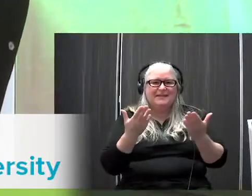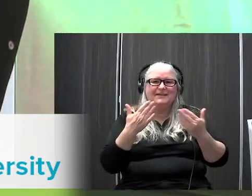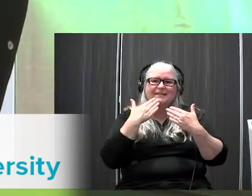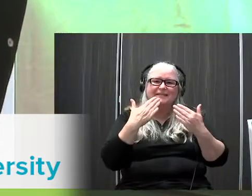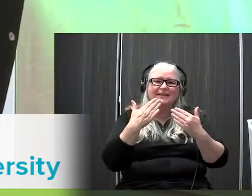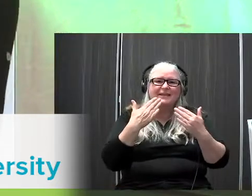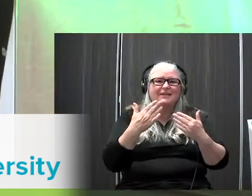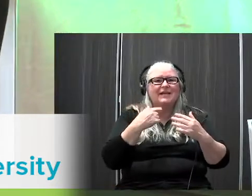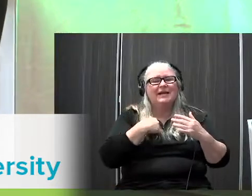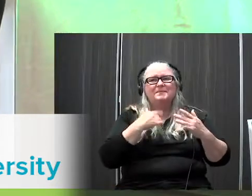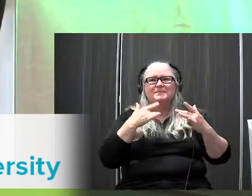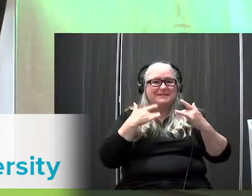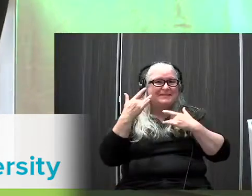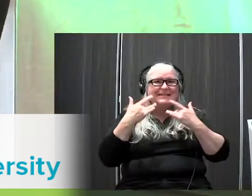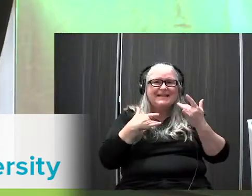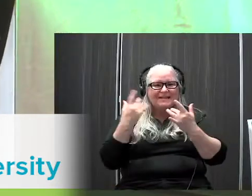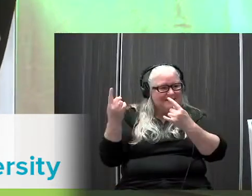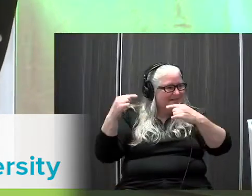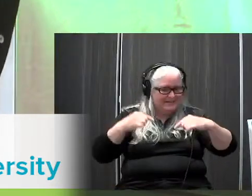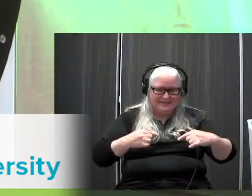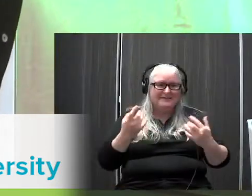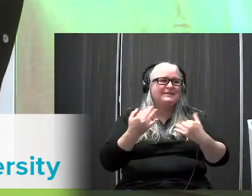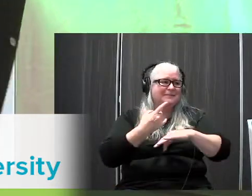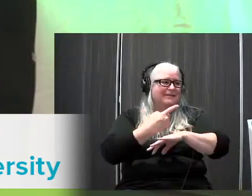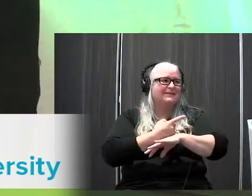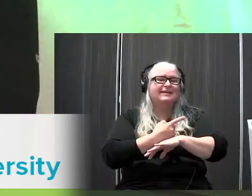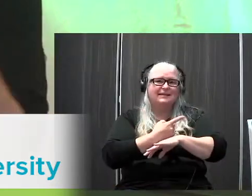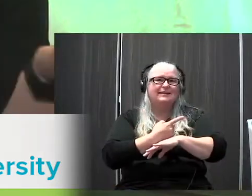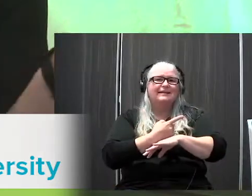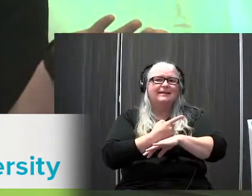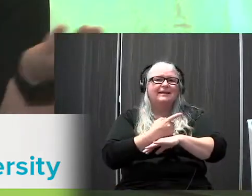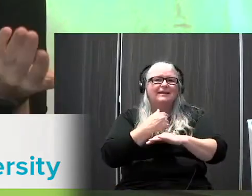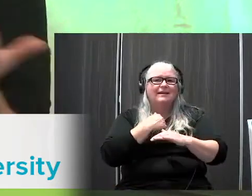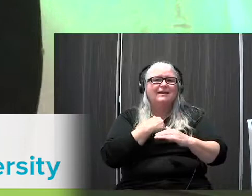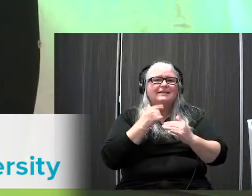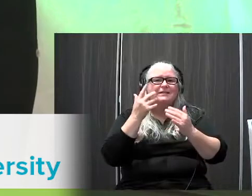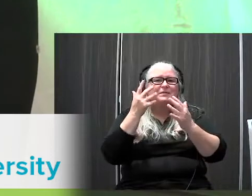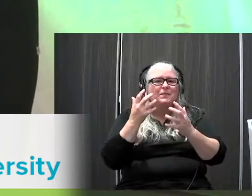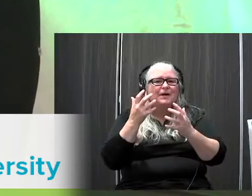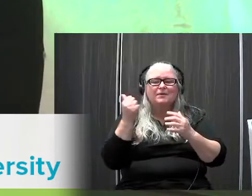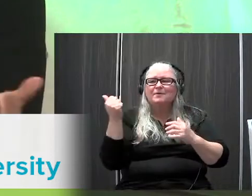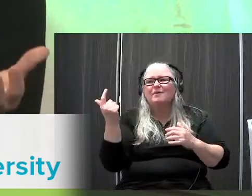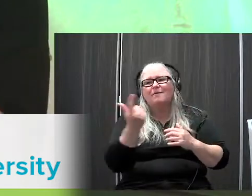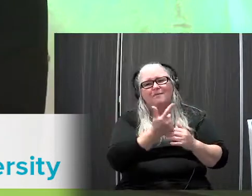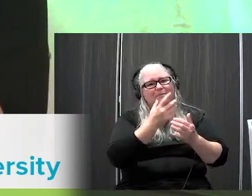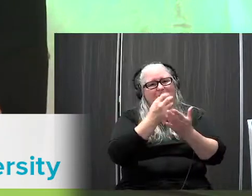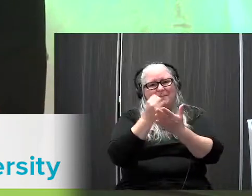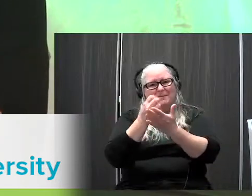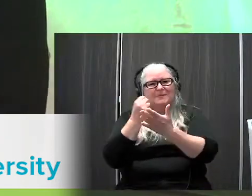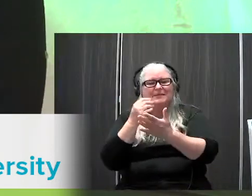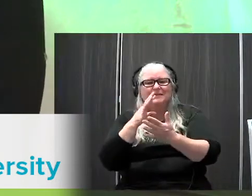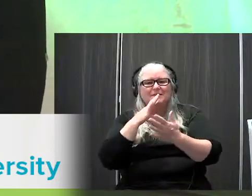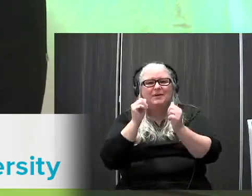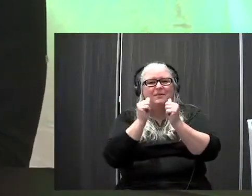I am so excited to be presenting today. I just love every opportunity that I have to be able to talk directly with